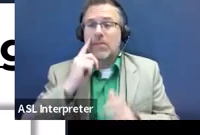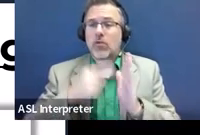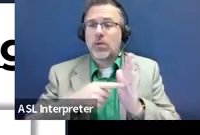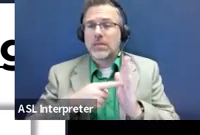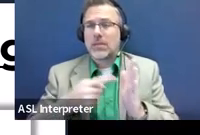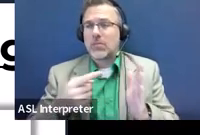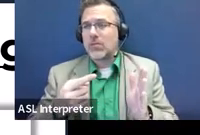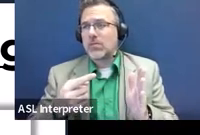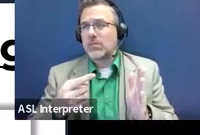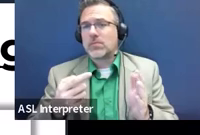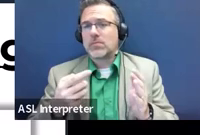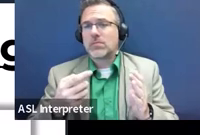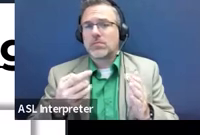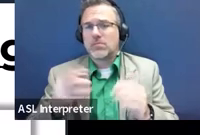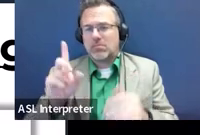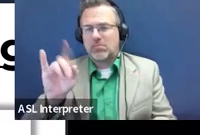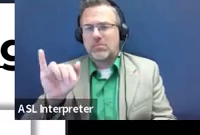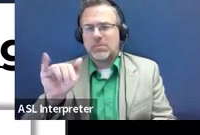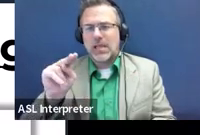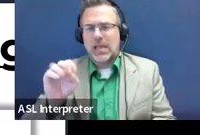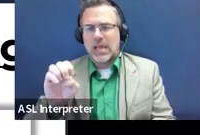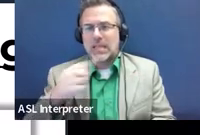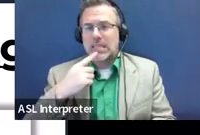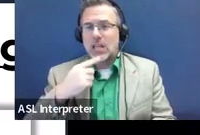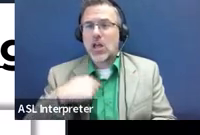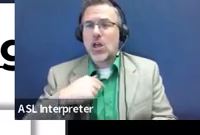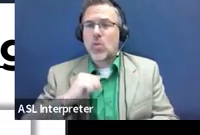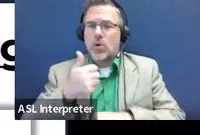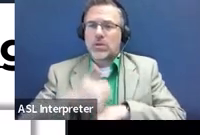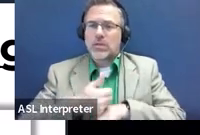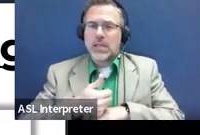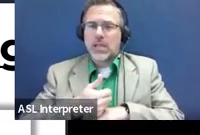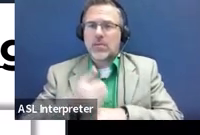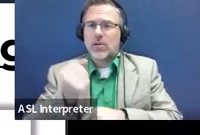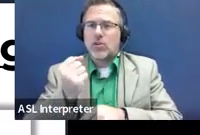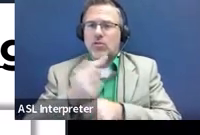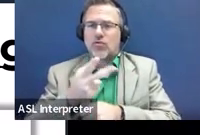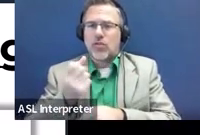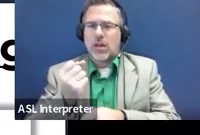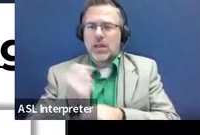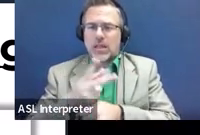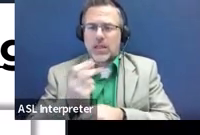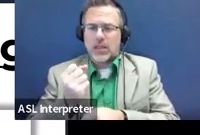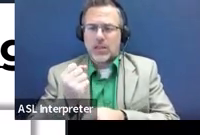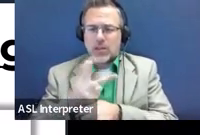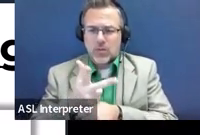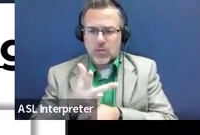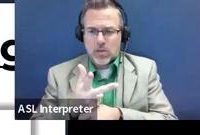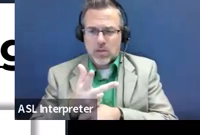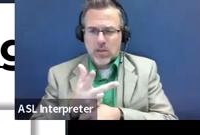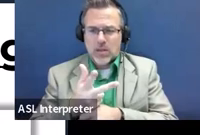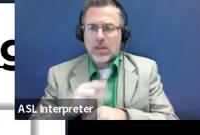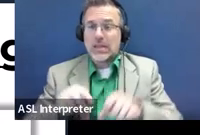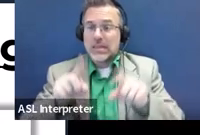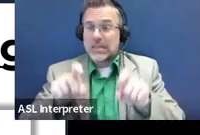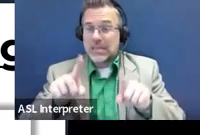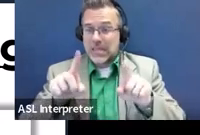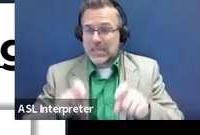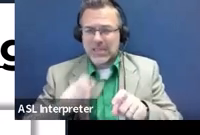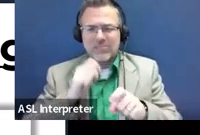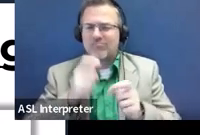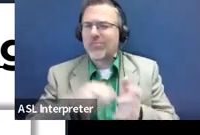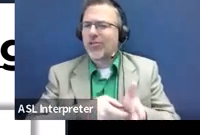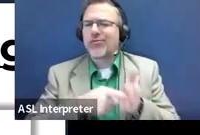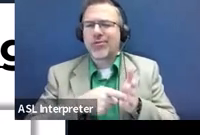today we were scheduling triennial testing early. So we contacted the parent, wrote a written notice. It didn't require a